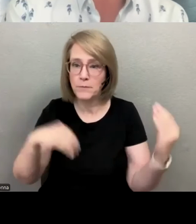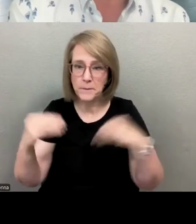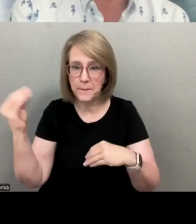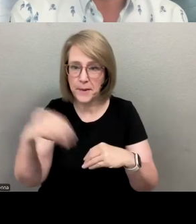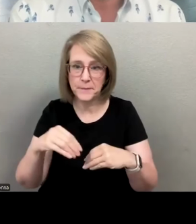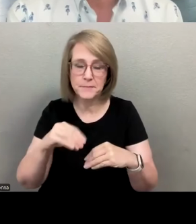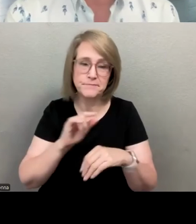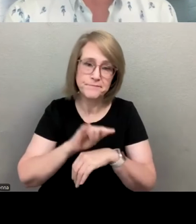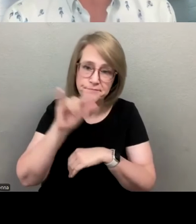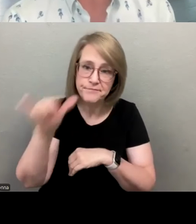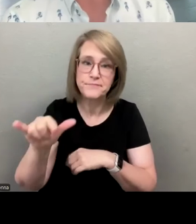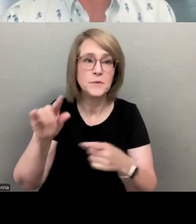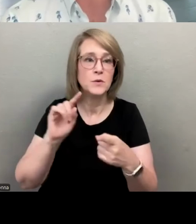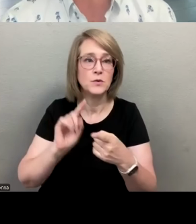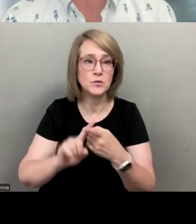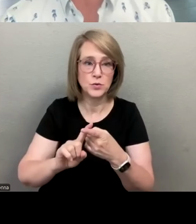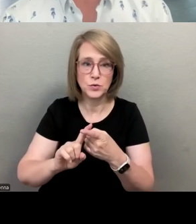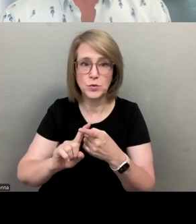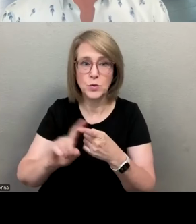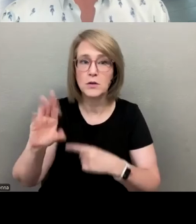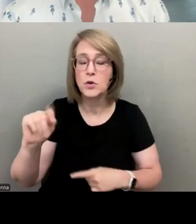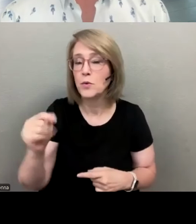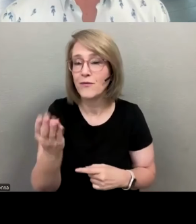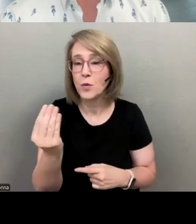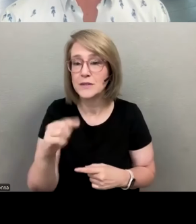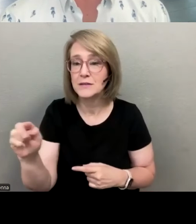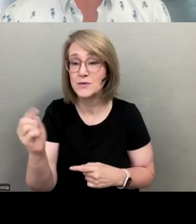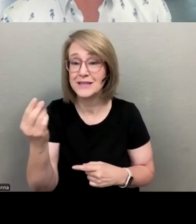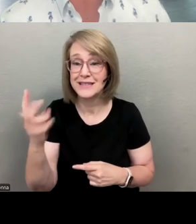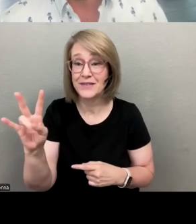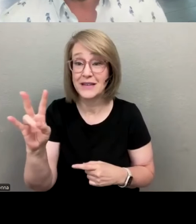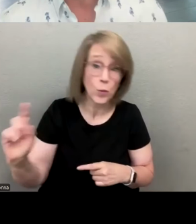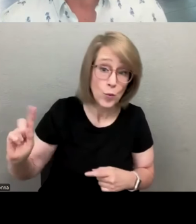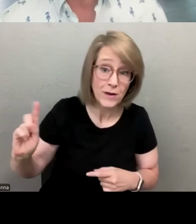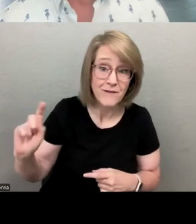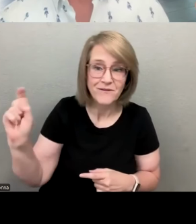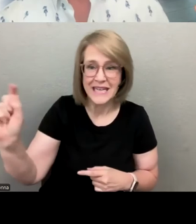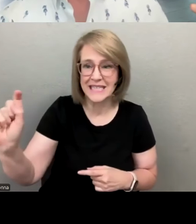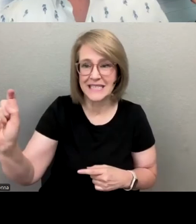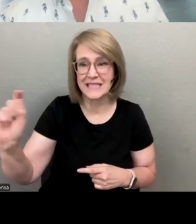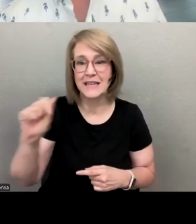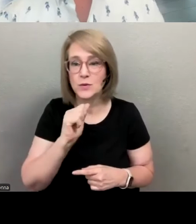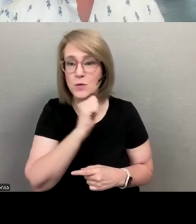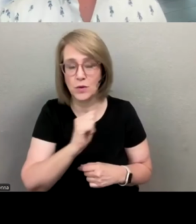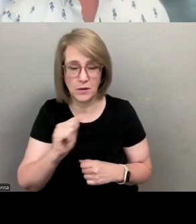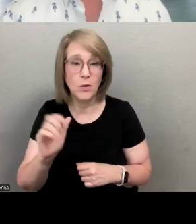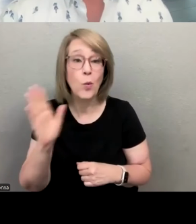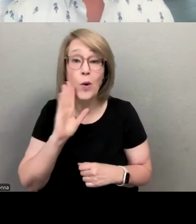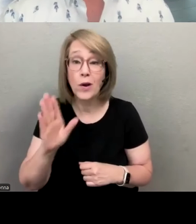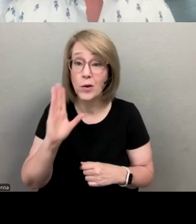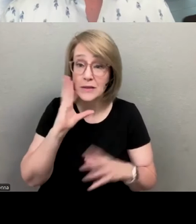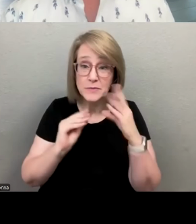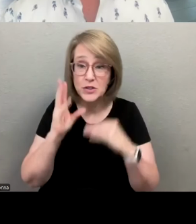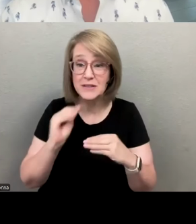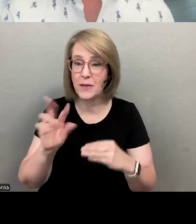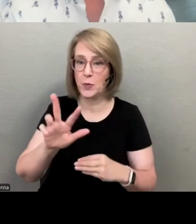to 17th Crisis Con 24 in Phoenix, where much of what goes on here every week is experienced in 3D